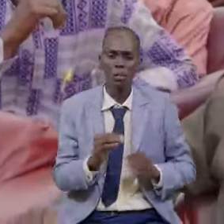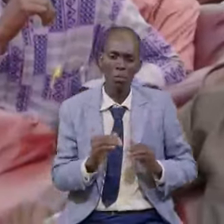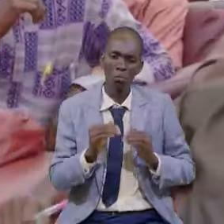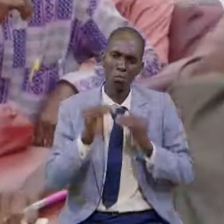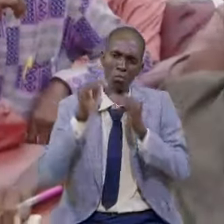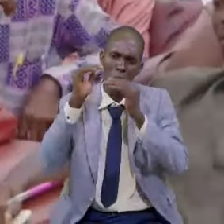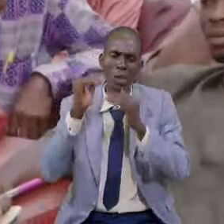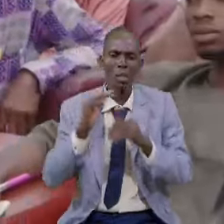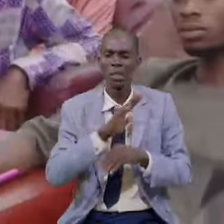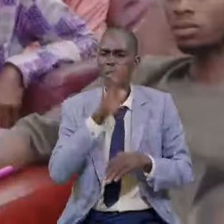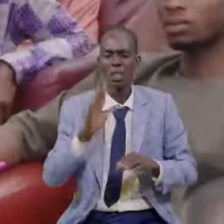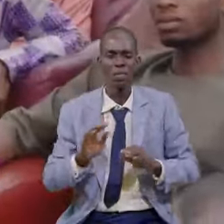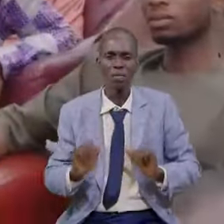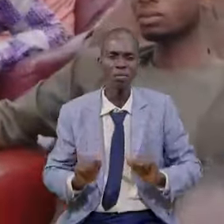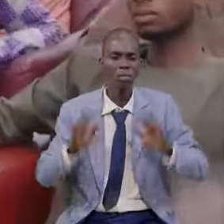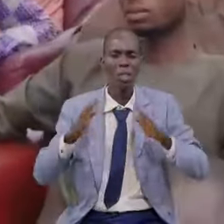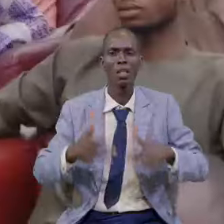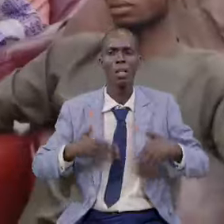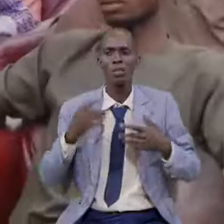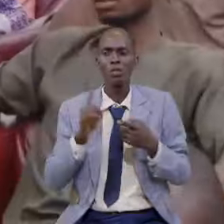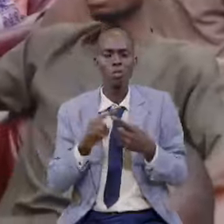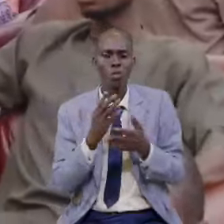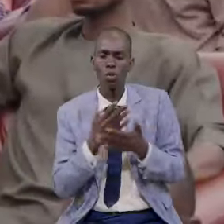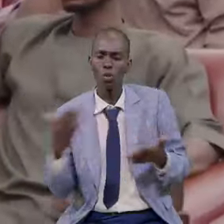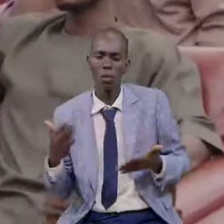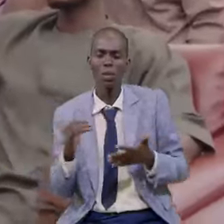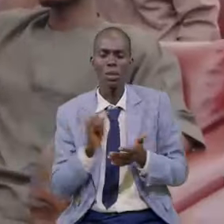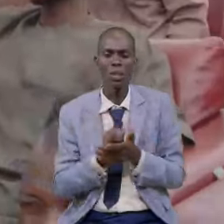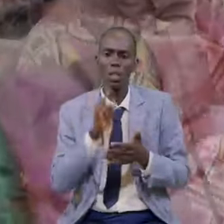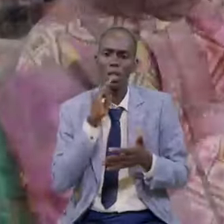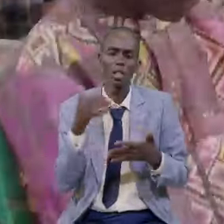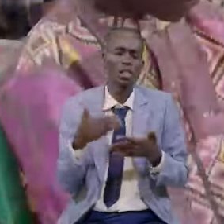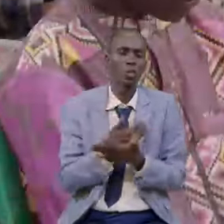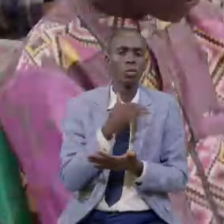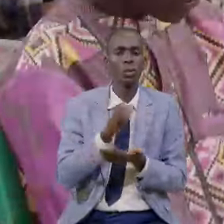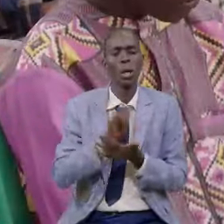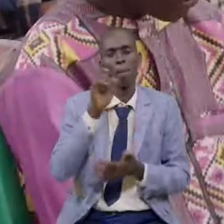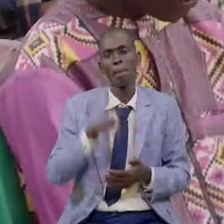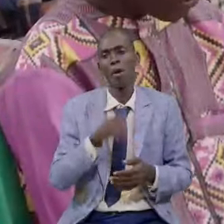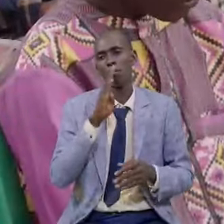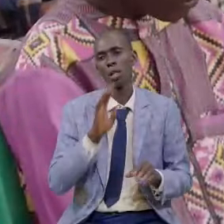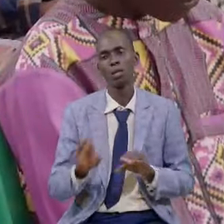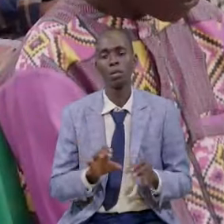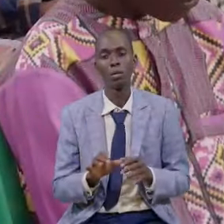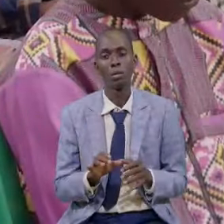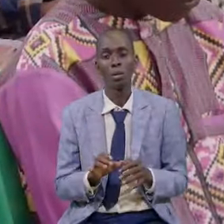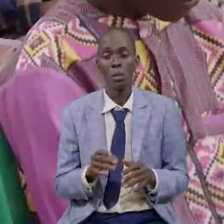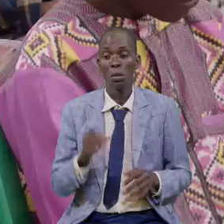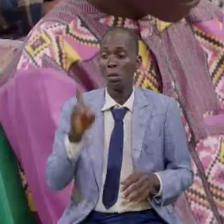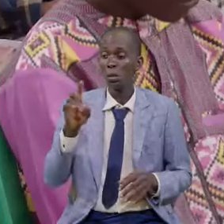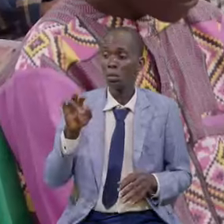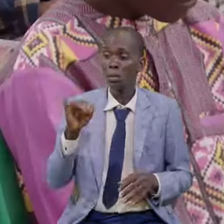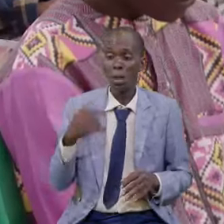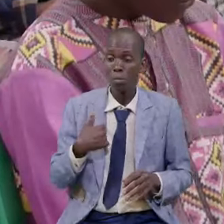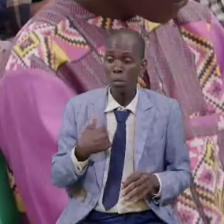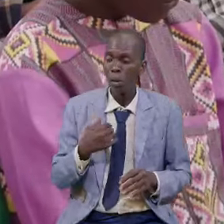lives for something new that has to be done. He said, I didn't worry about my life. All I was worried about